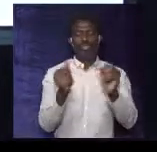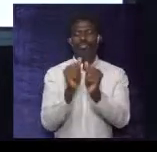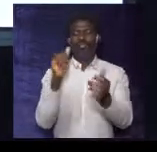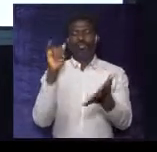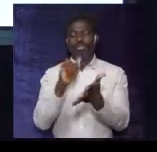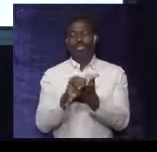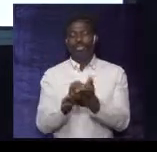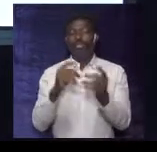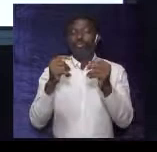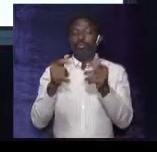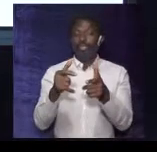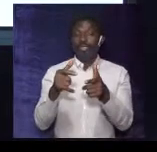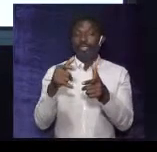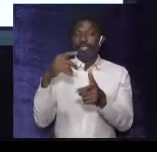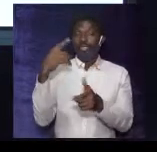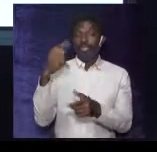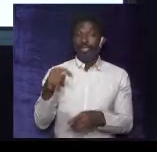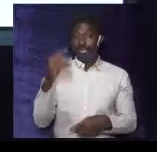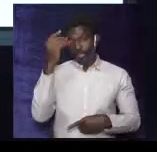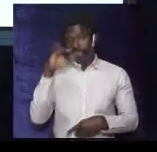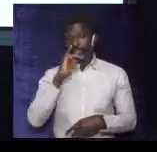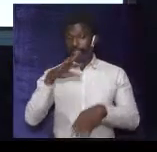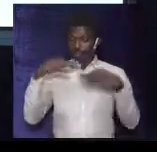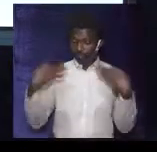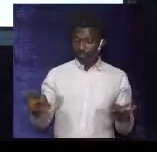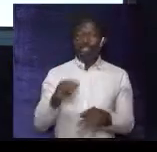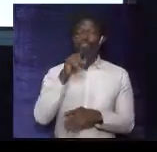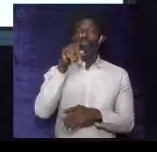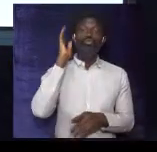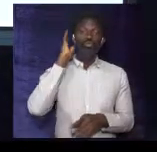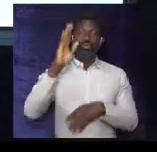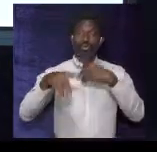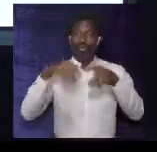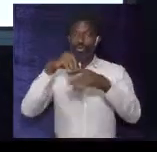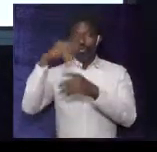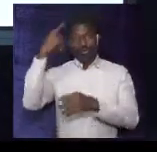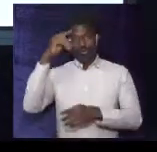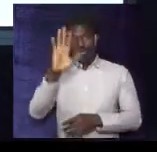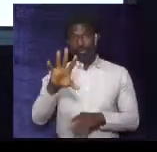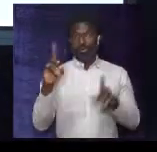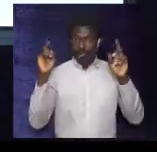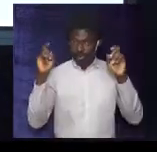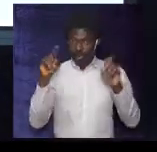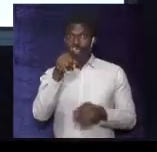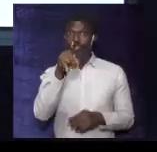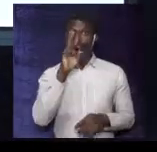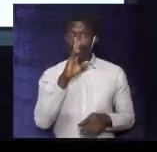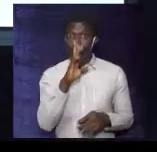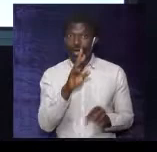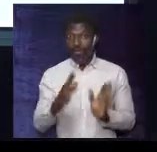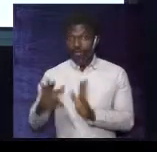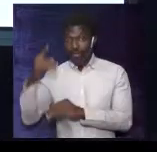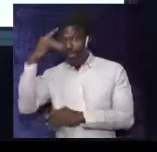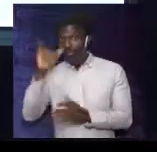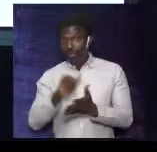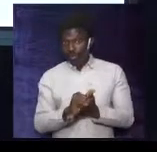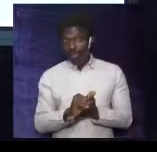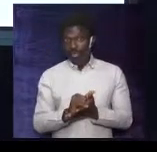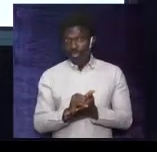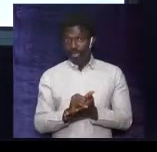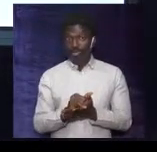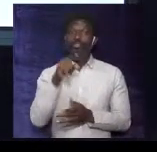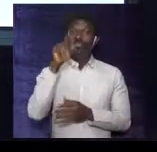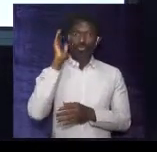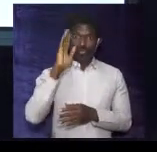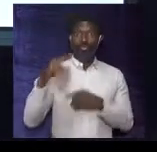that. Immediately the pandemic is over, you will go in for your placement test. I believe you are getting prepared